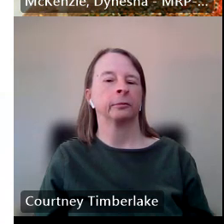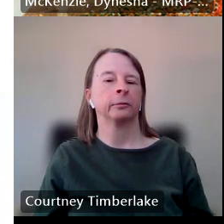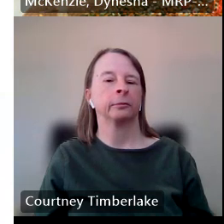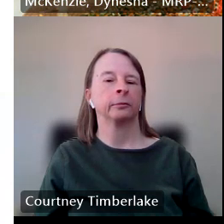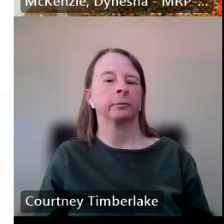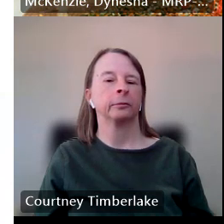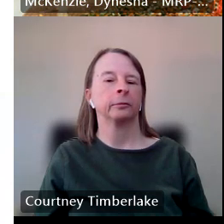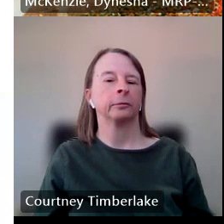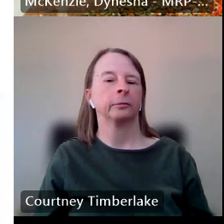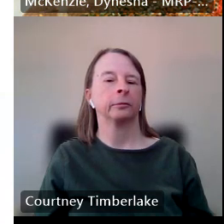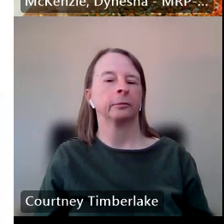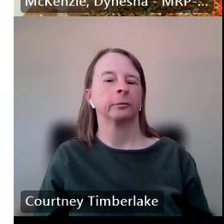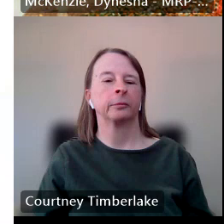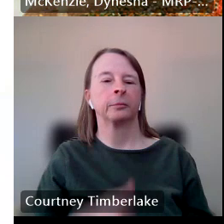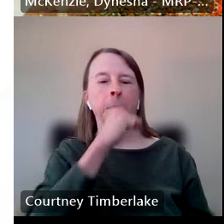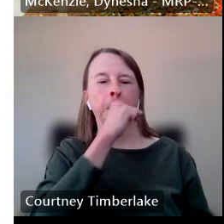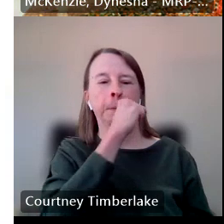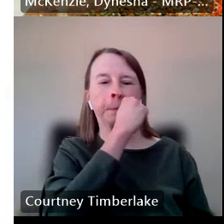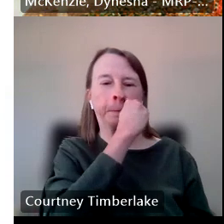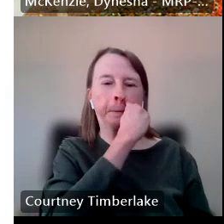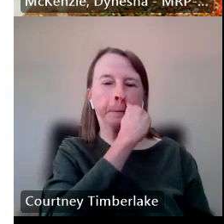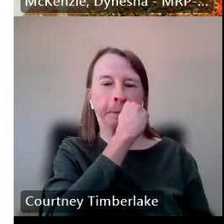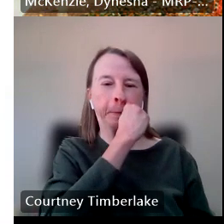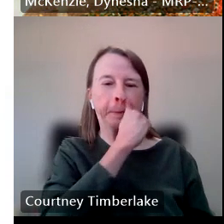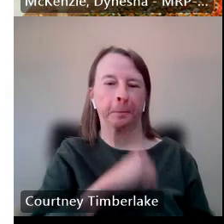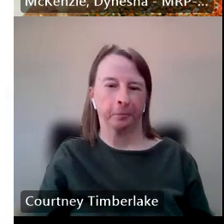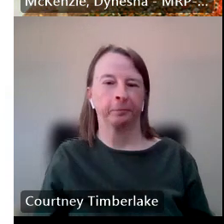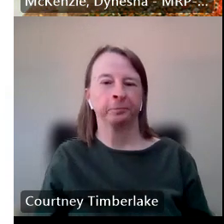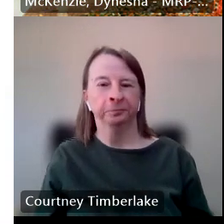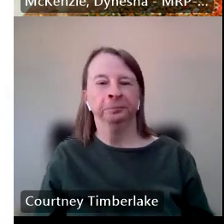Ooh, go back and look at your slides.